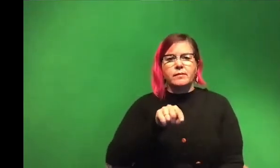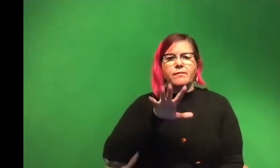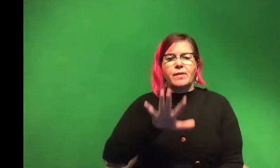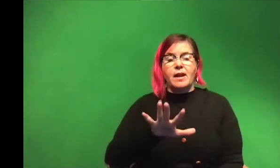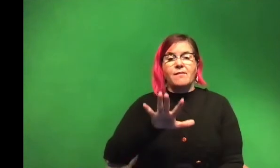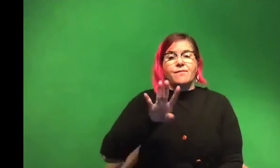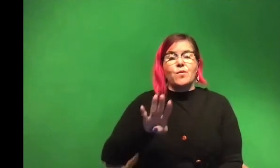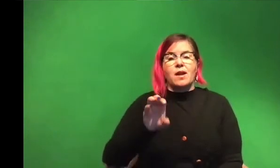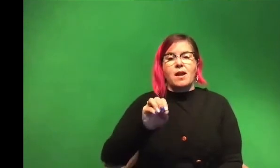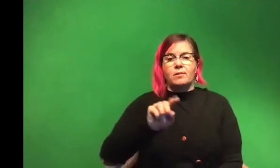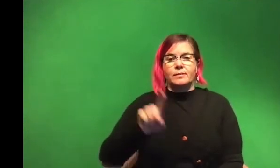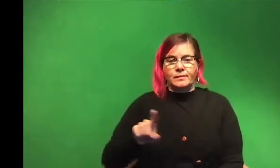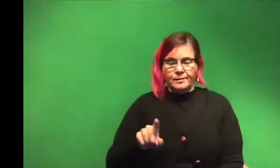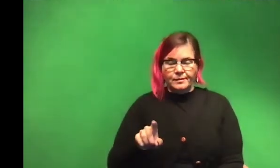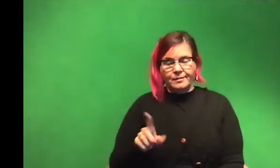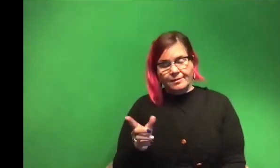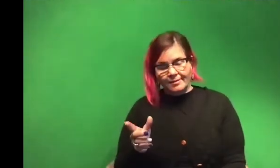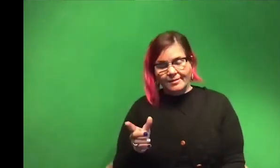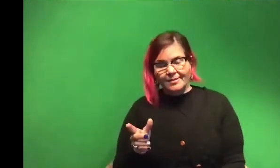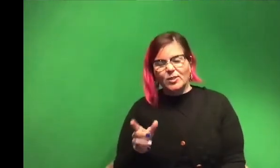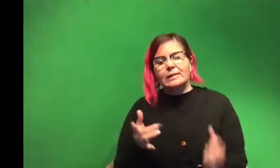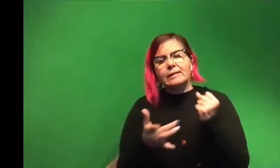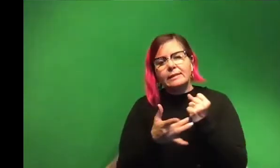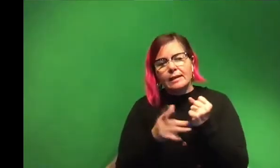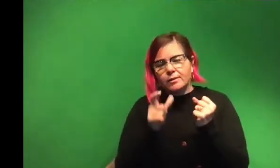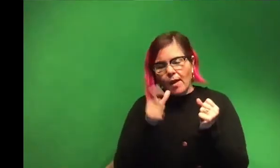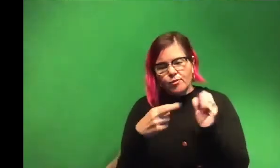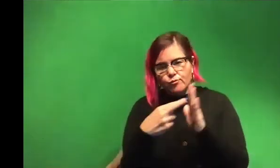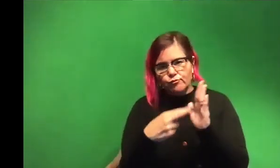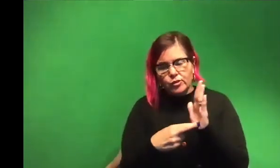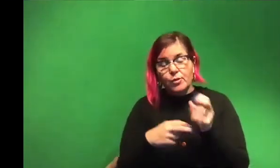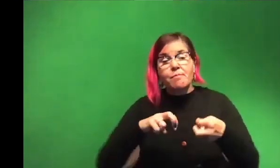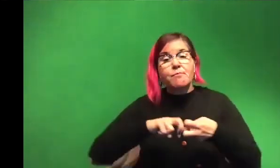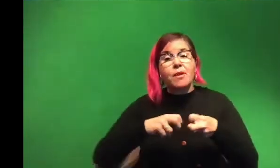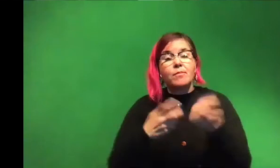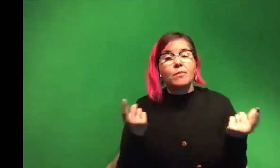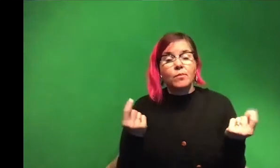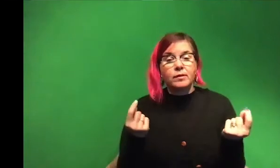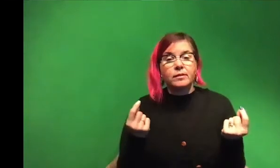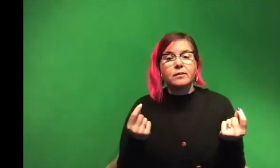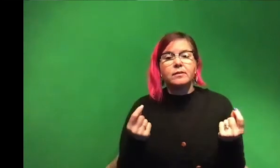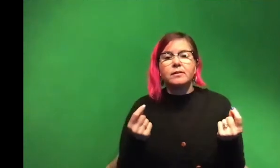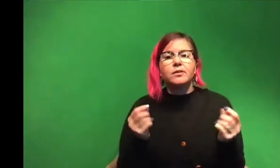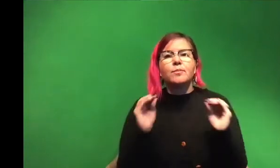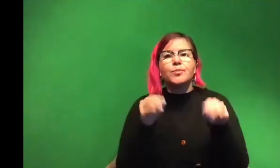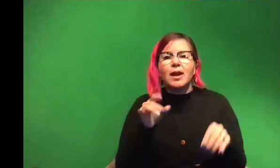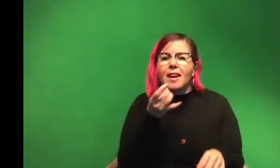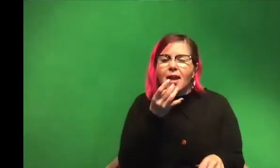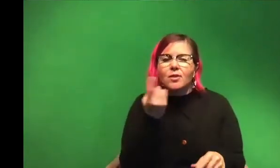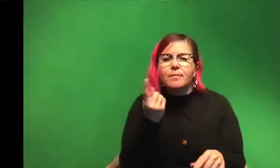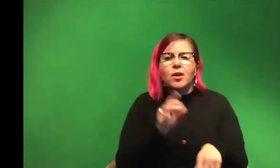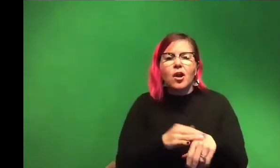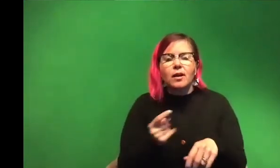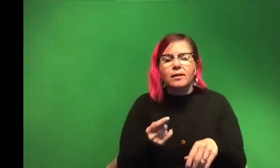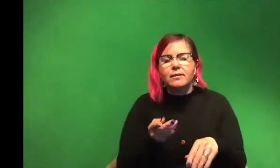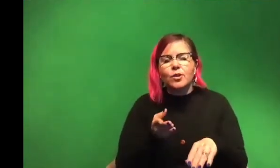0.54 ounces, and technically you didn't have to register it. But the problem was, as soon as you put a light or anything else on it, it